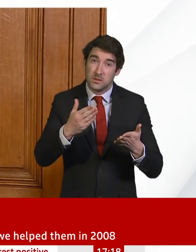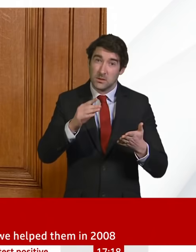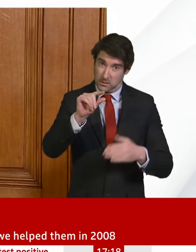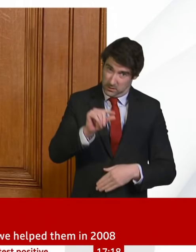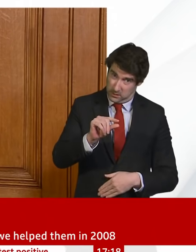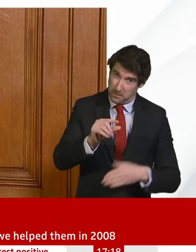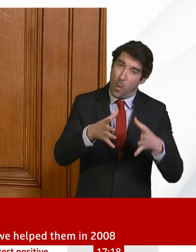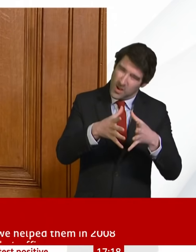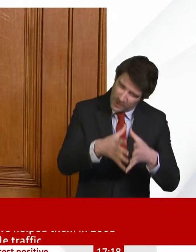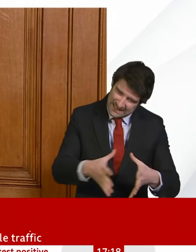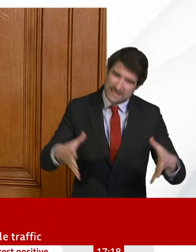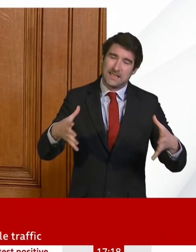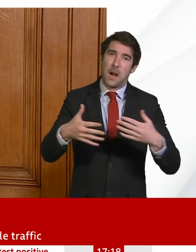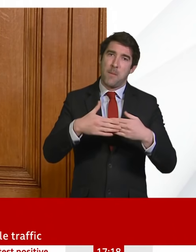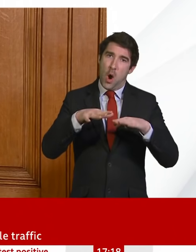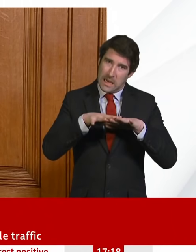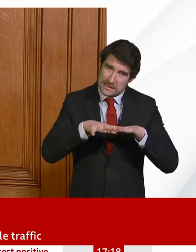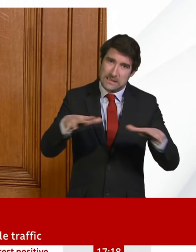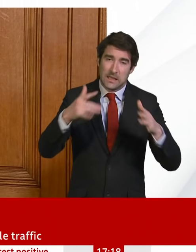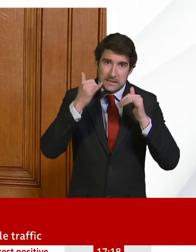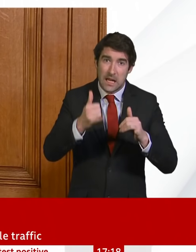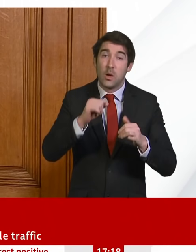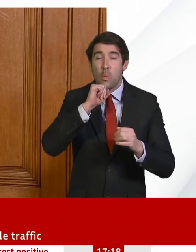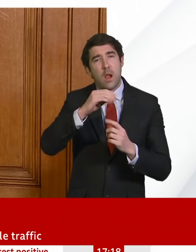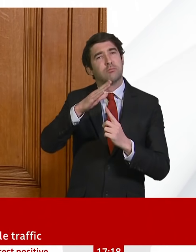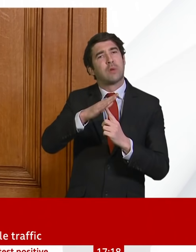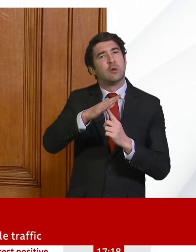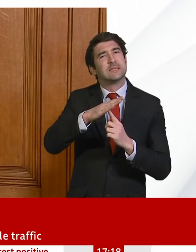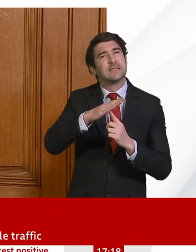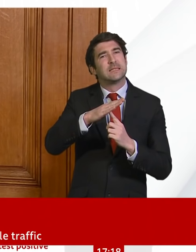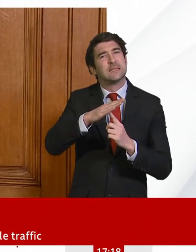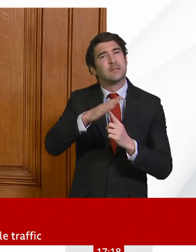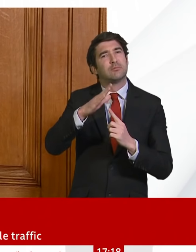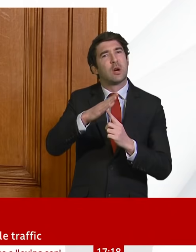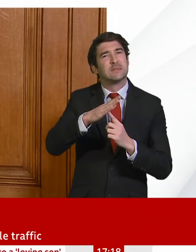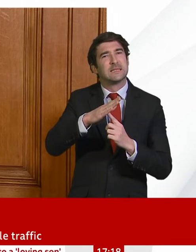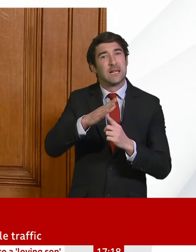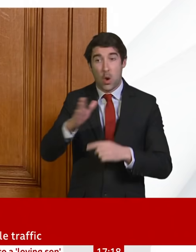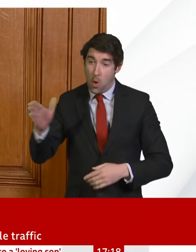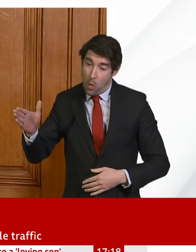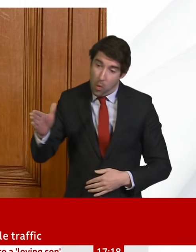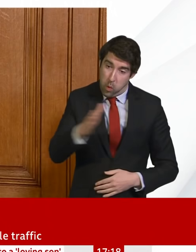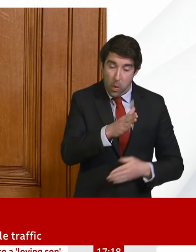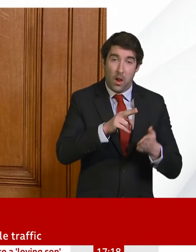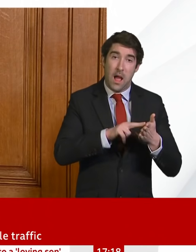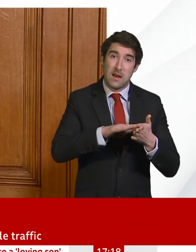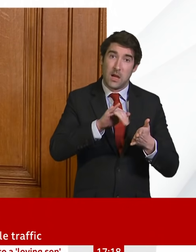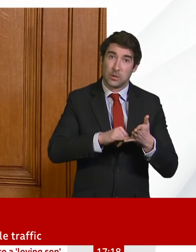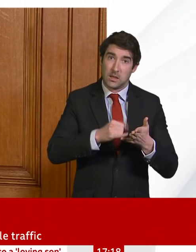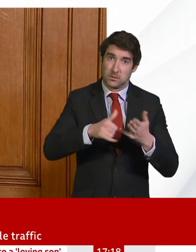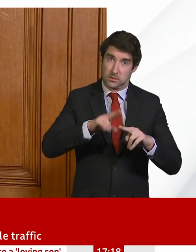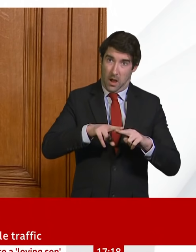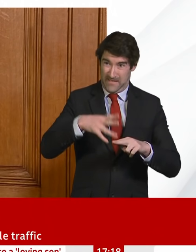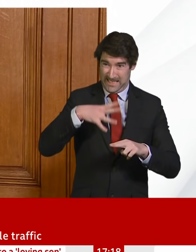priority that is identified as to which of these workers are actually needed. When I say workers, they're really staff or colleagues, are needed in